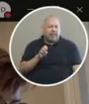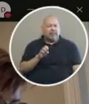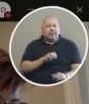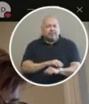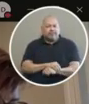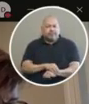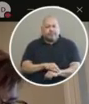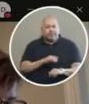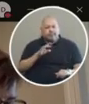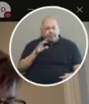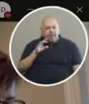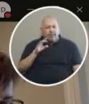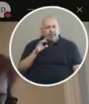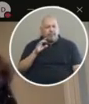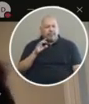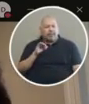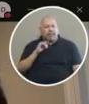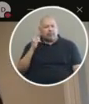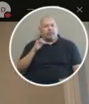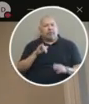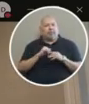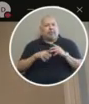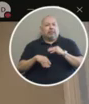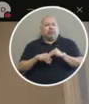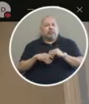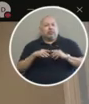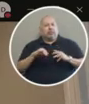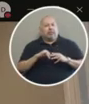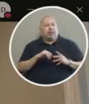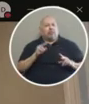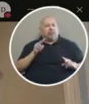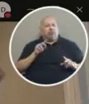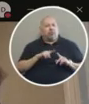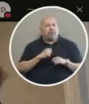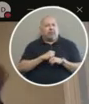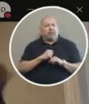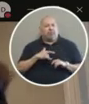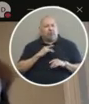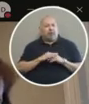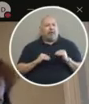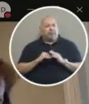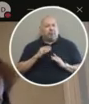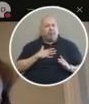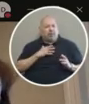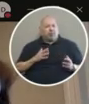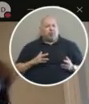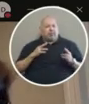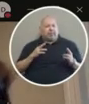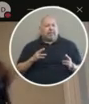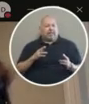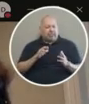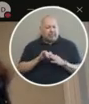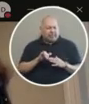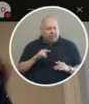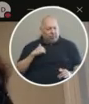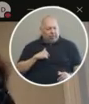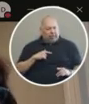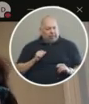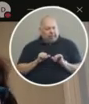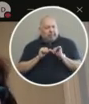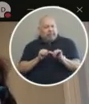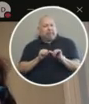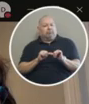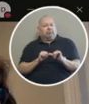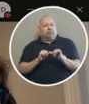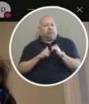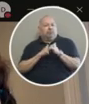implementing. If there's something additional that you're looking for to make you feel comfortable, but my recommendation would be that we continue to move forward